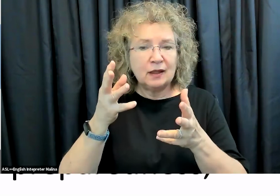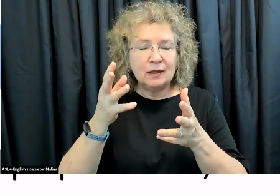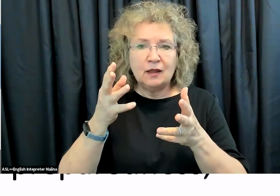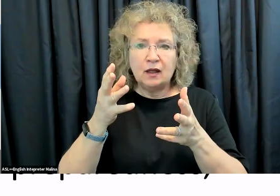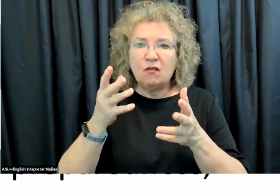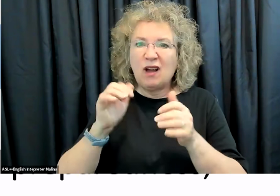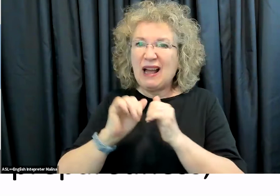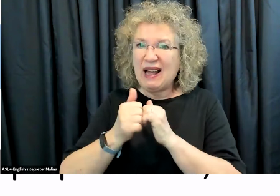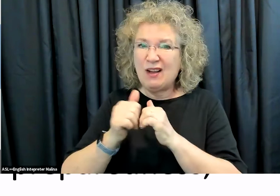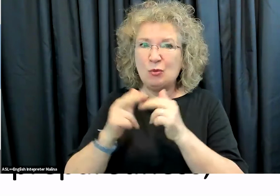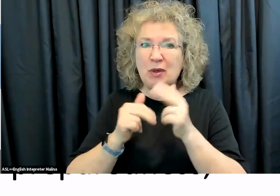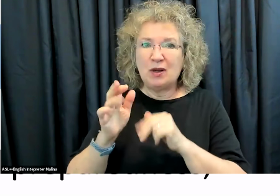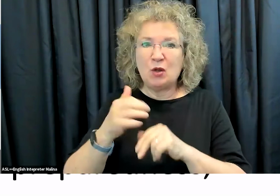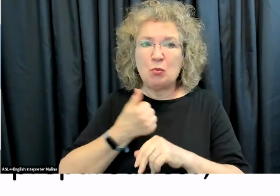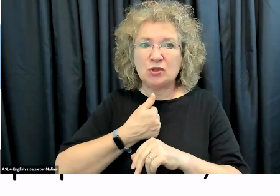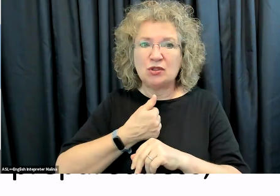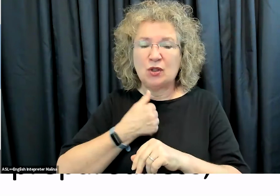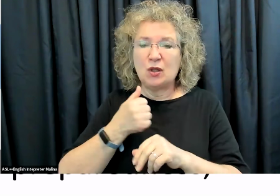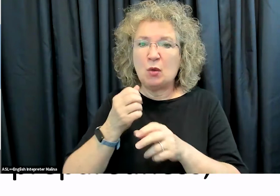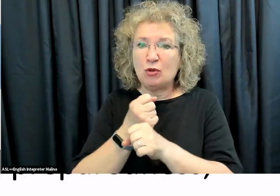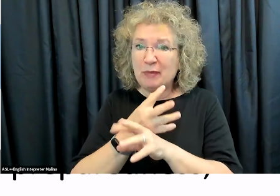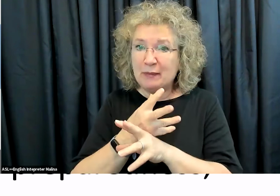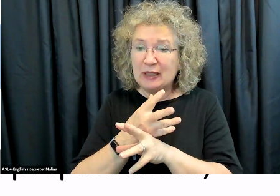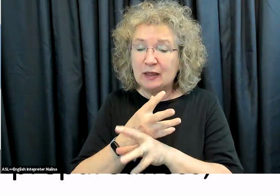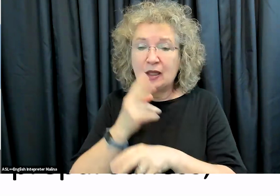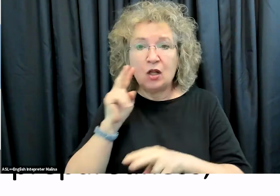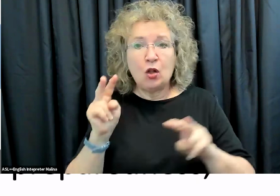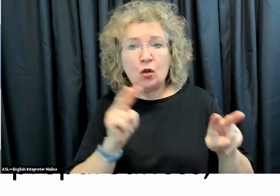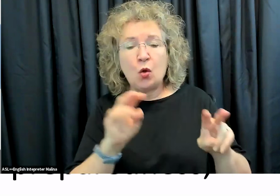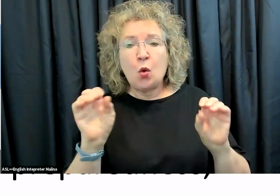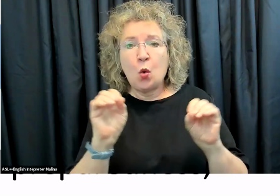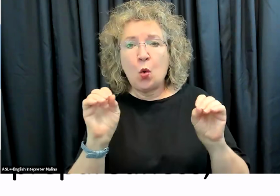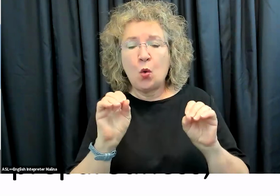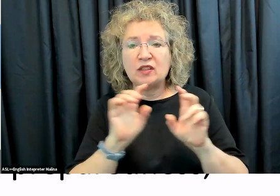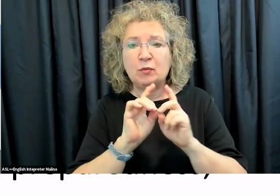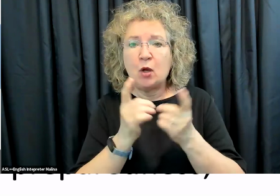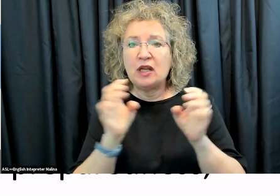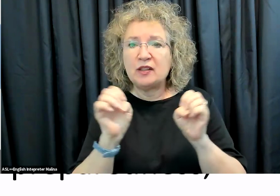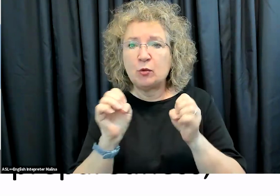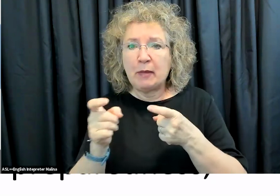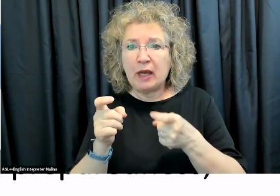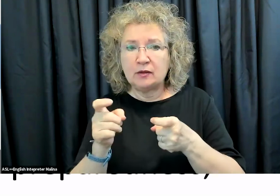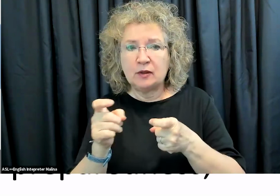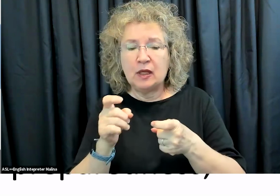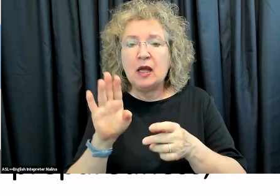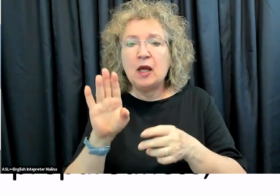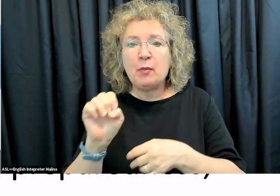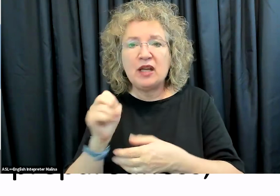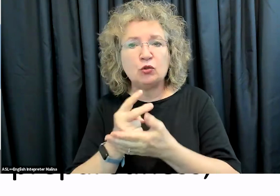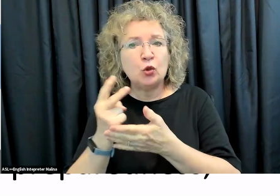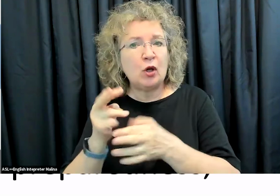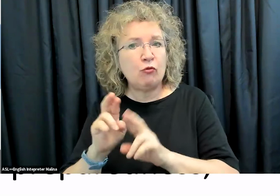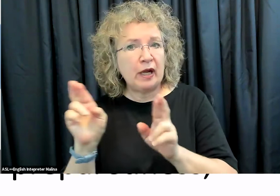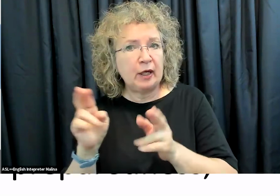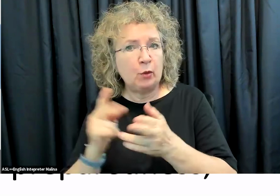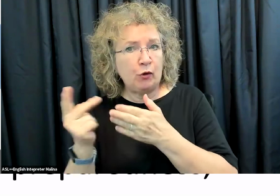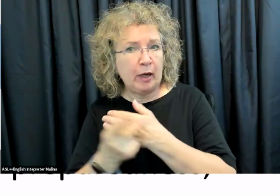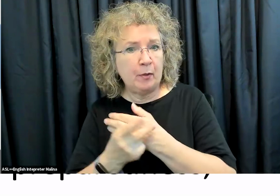personal preparedness, check out the Oregon Department of Emergency Management B2 Weeks Ready program